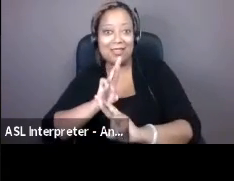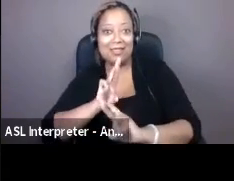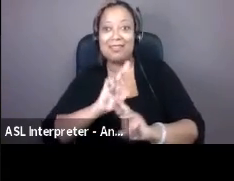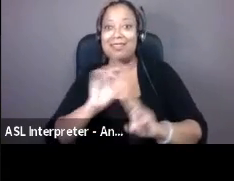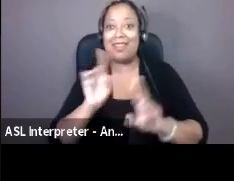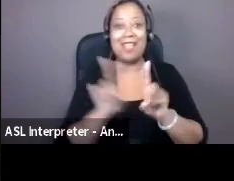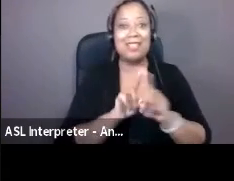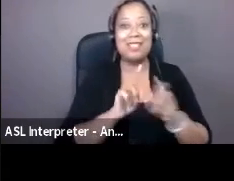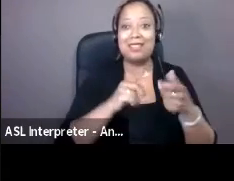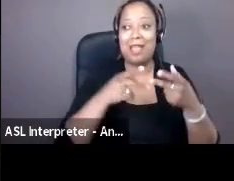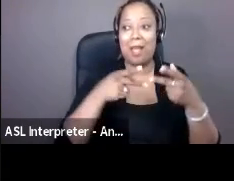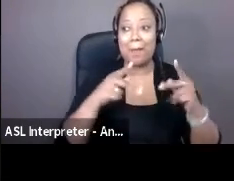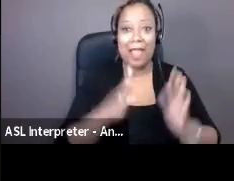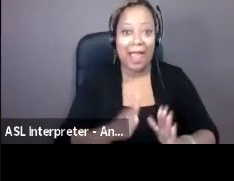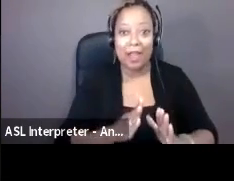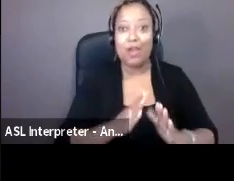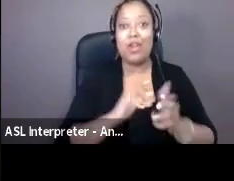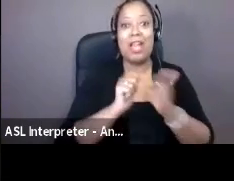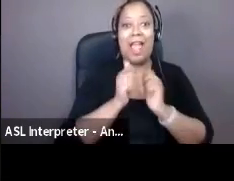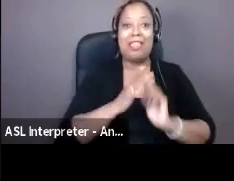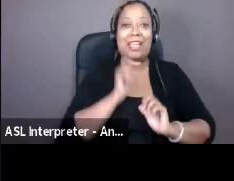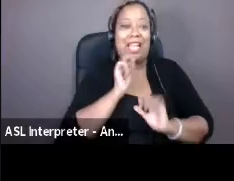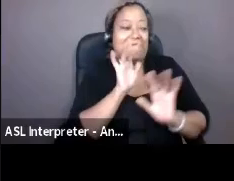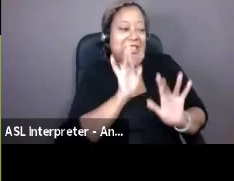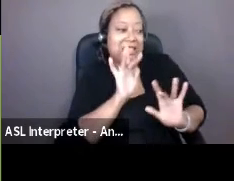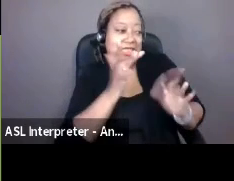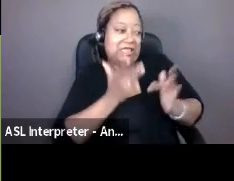not as, feeling sorry or feeling bad for us.